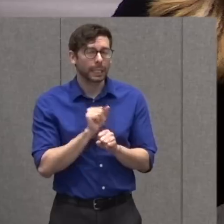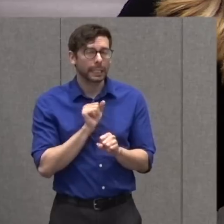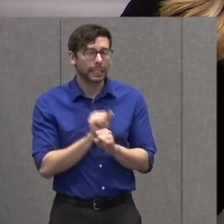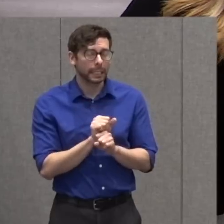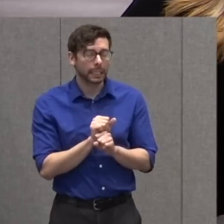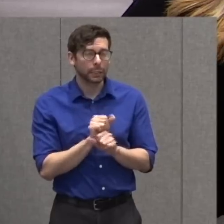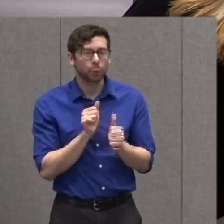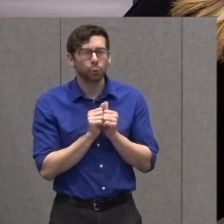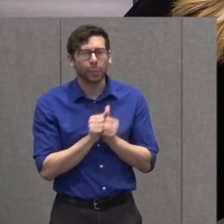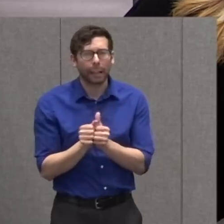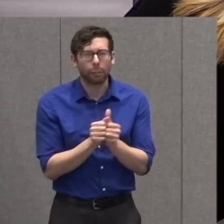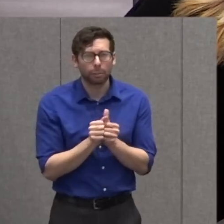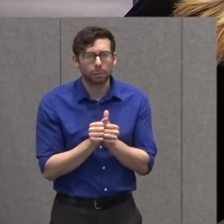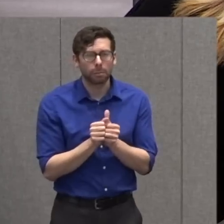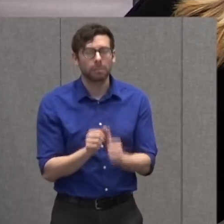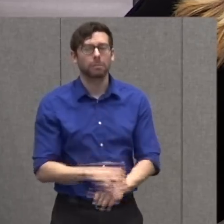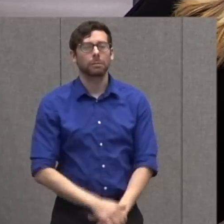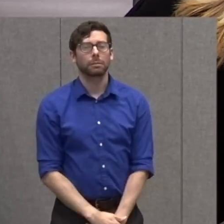together.